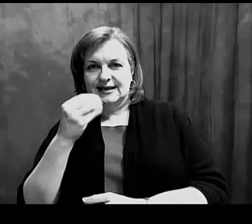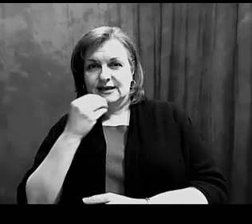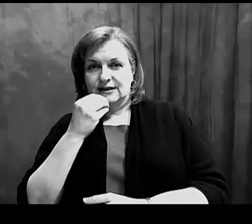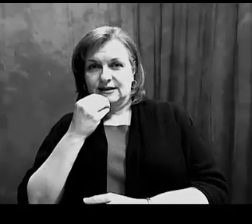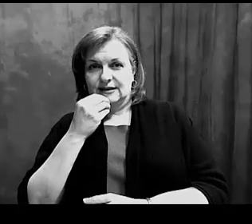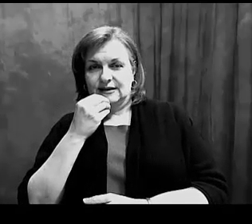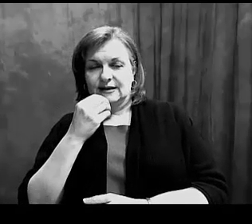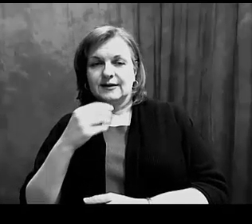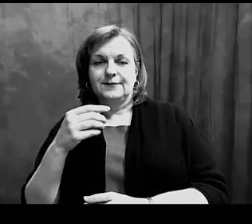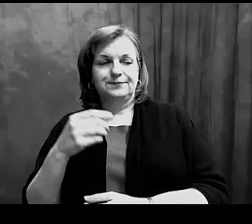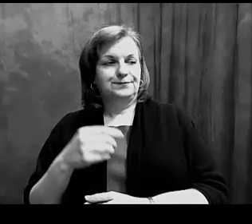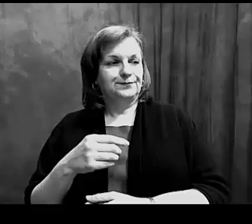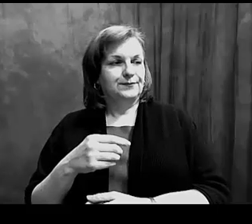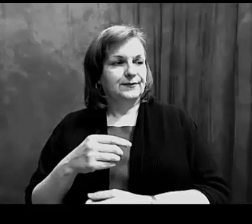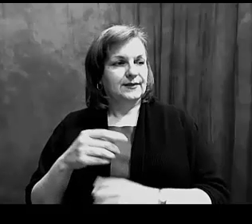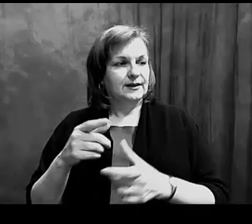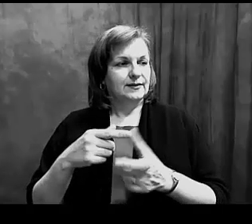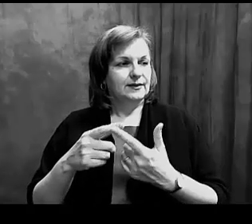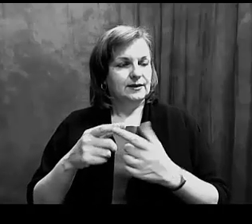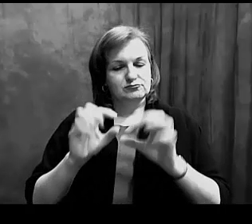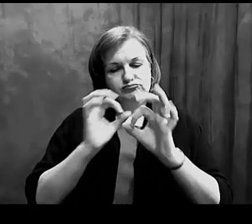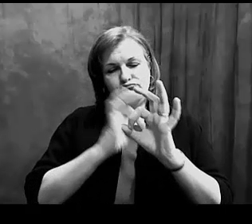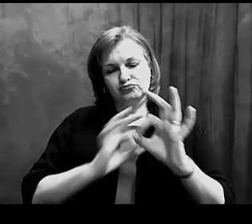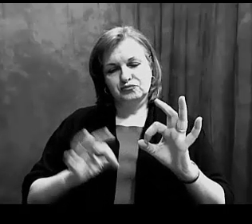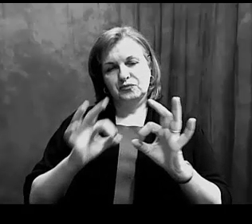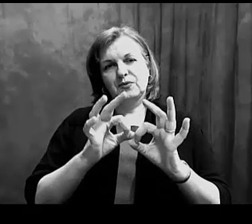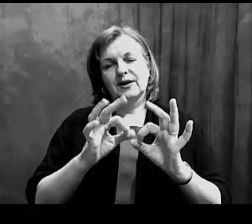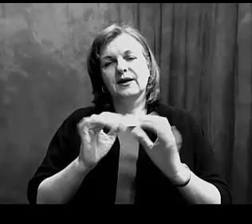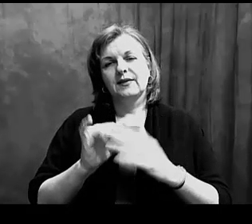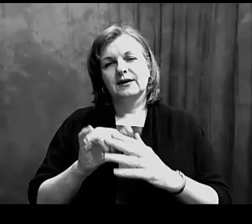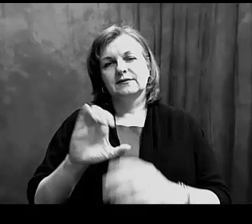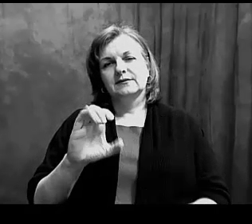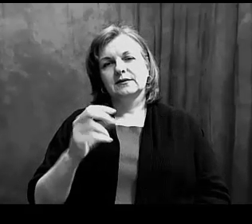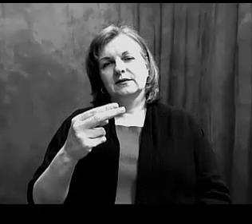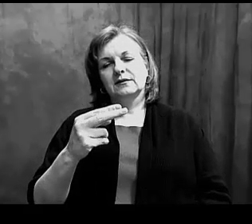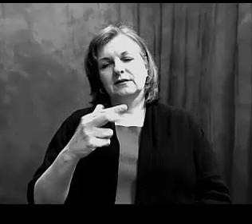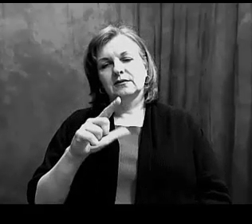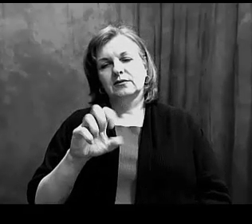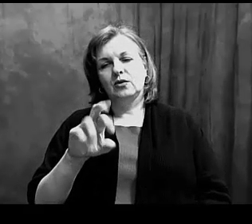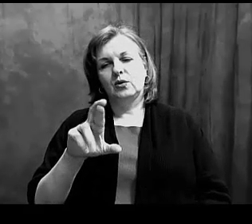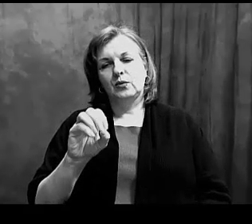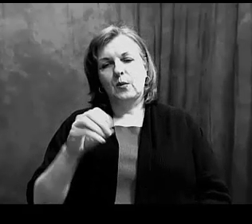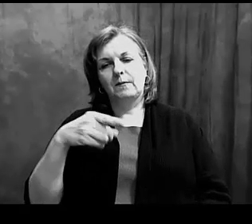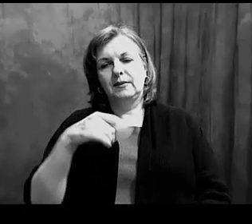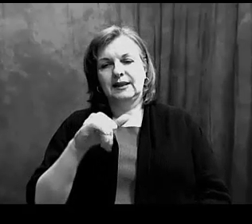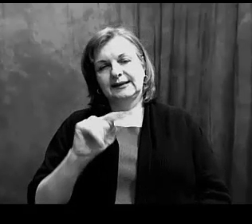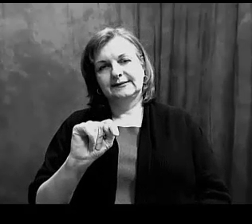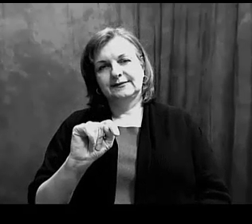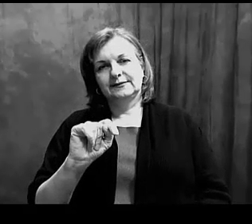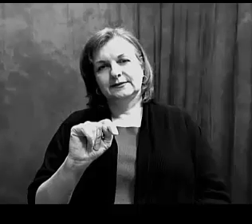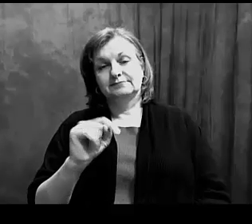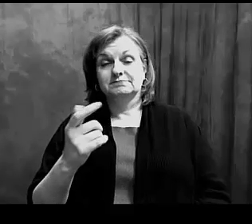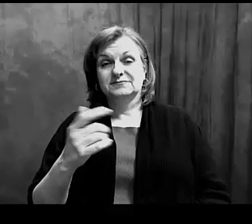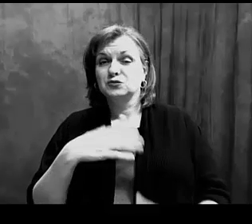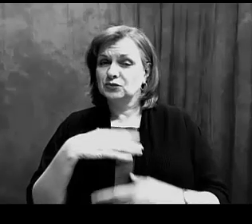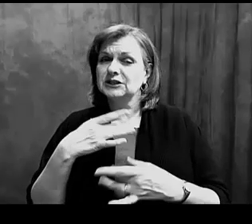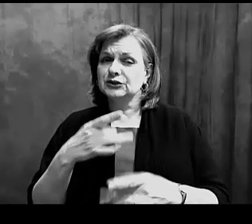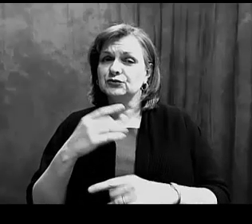he's trying to ingest and eat. We've got a lot going on here. These would be chloroplast-like